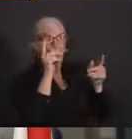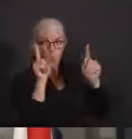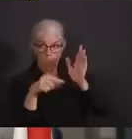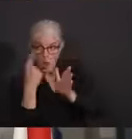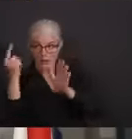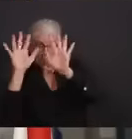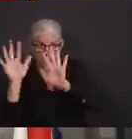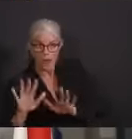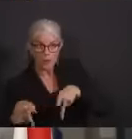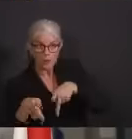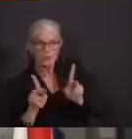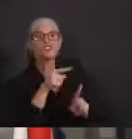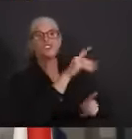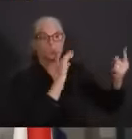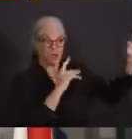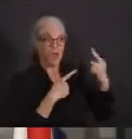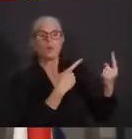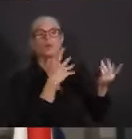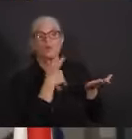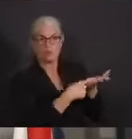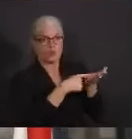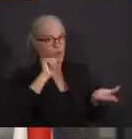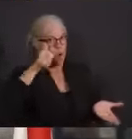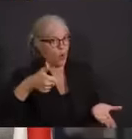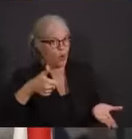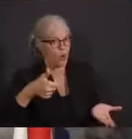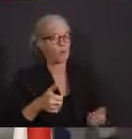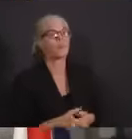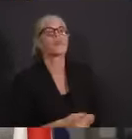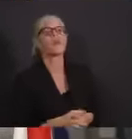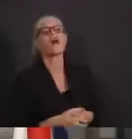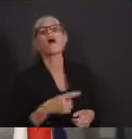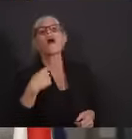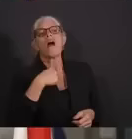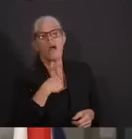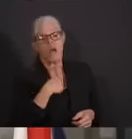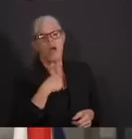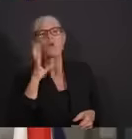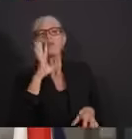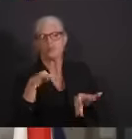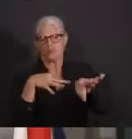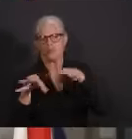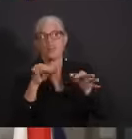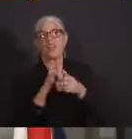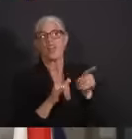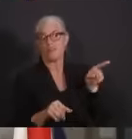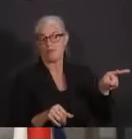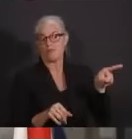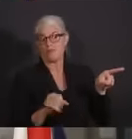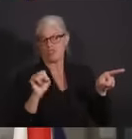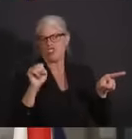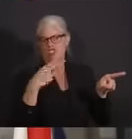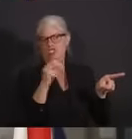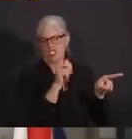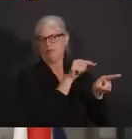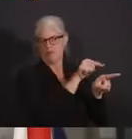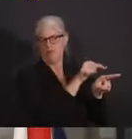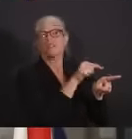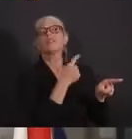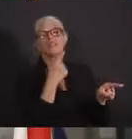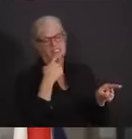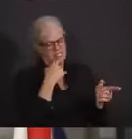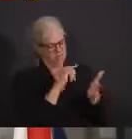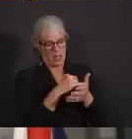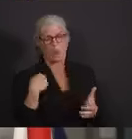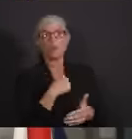be with us tomorrow, but. I will say she said that we were on the right track. She felt like